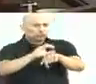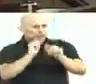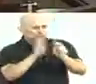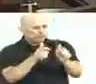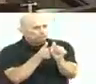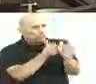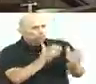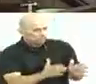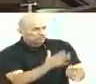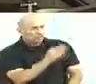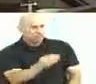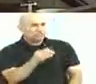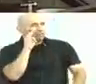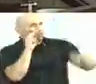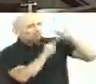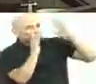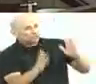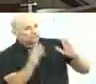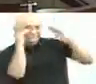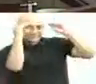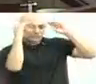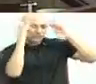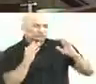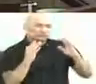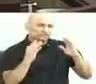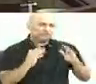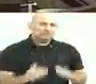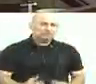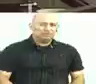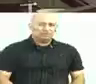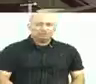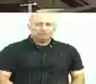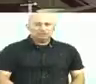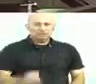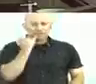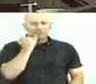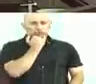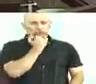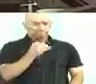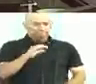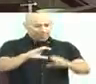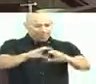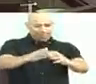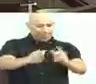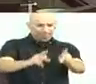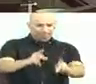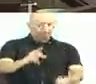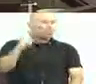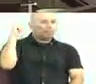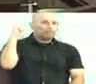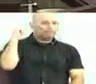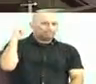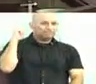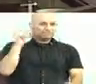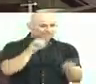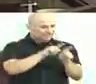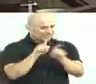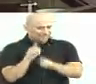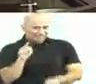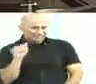and prophets and teachers, Israel rebelled, just as our churches